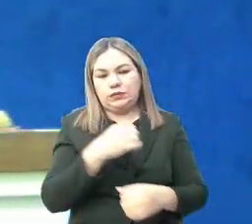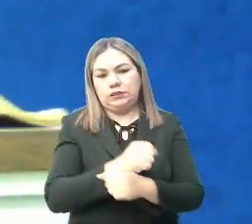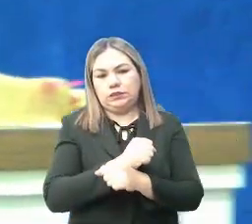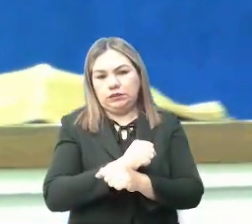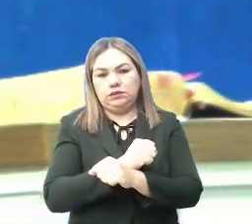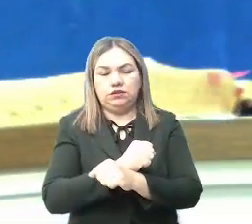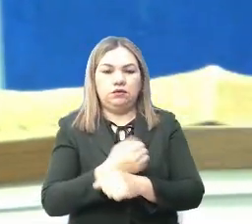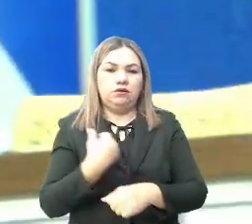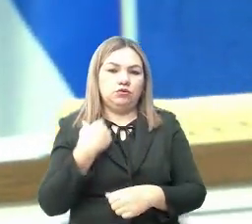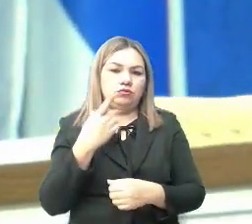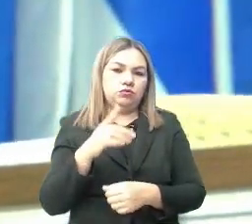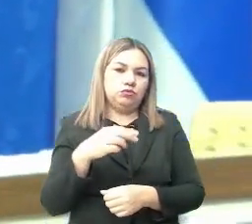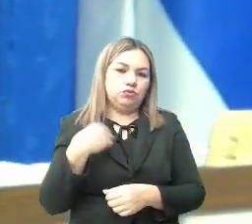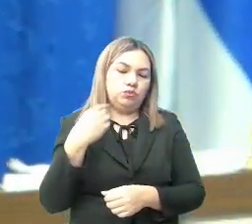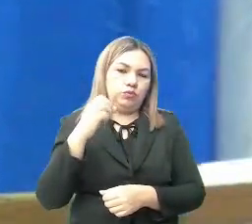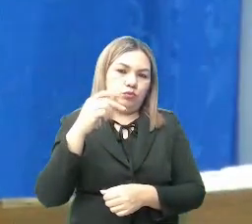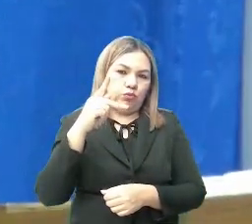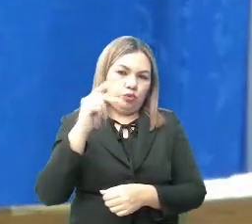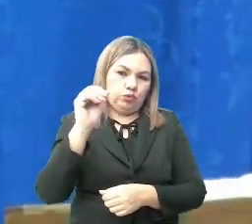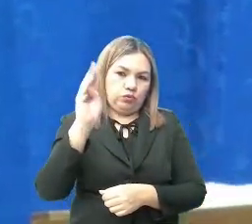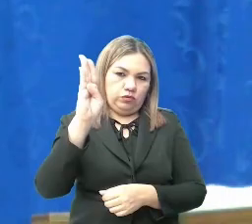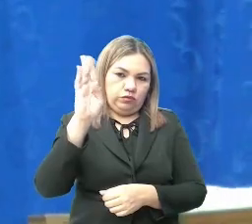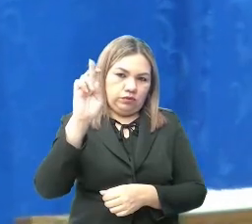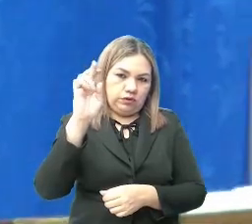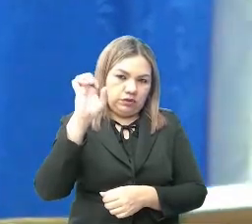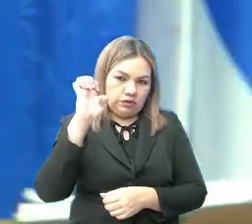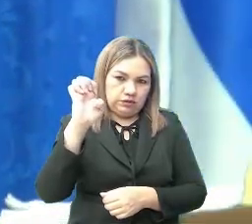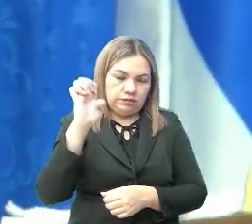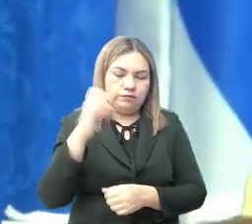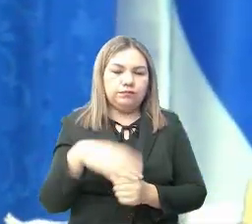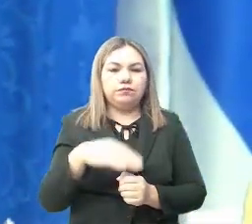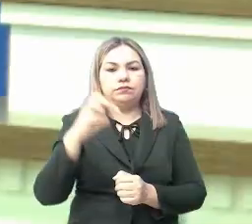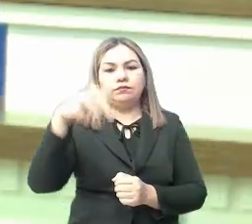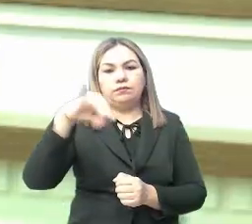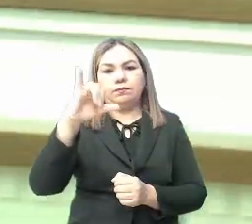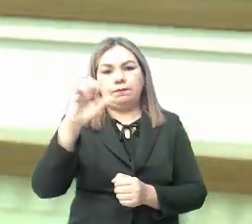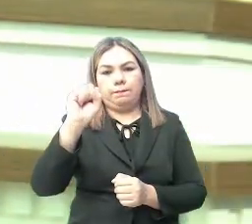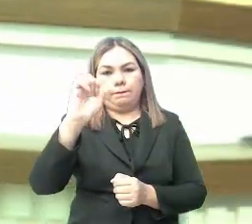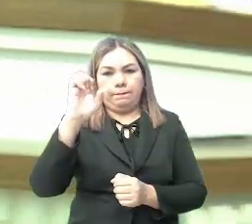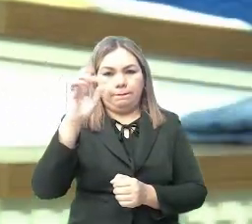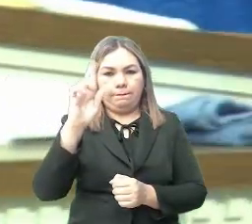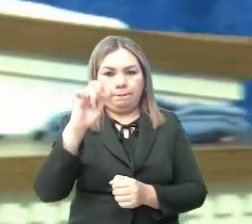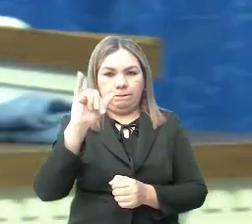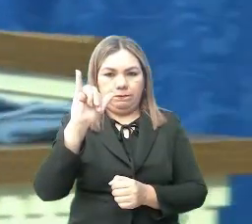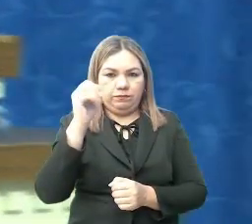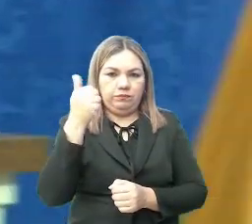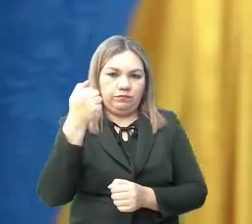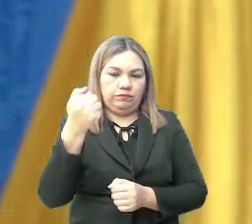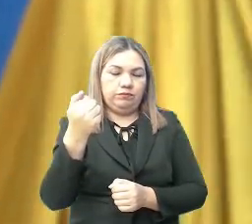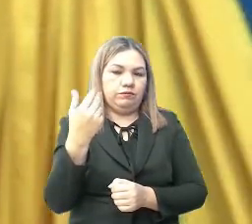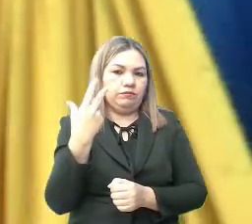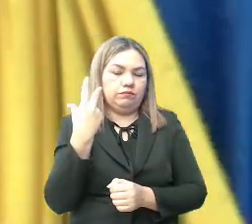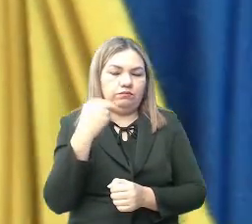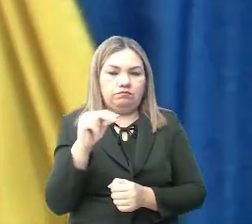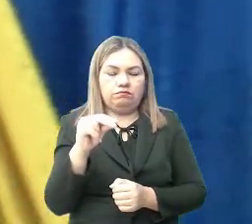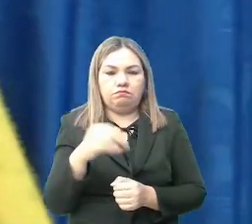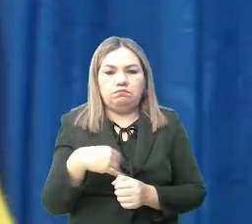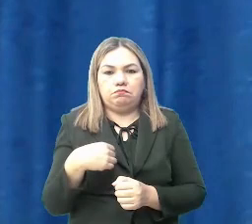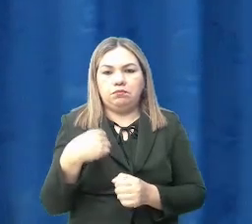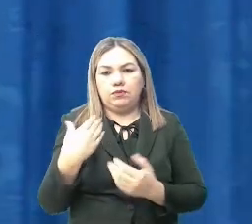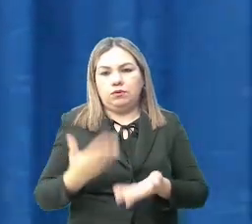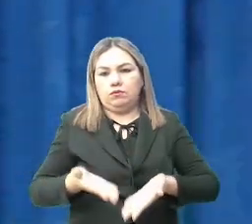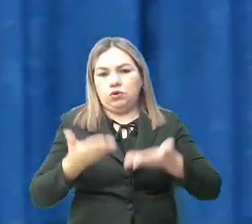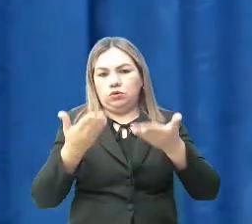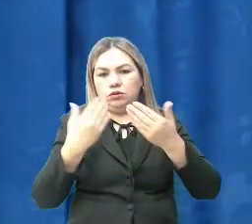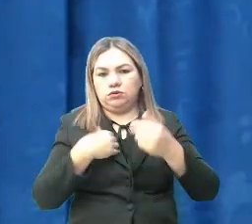He had under a yoke of slavery, misery, poorness, without being important people